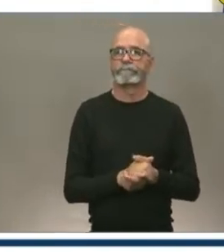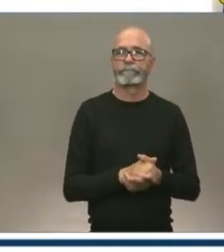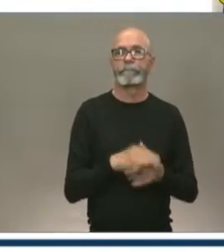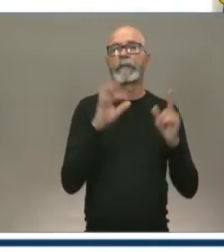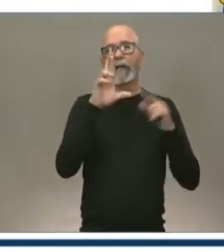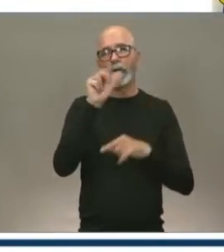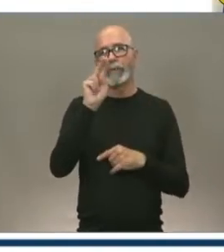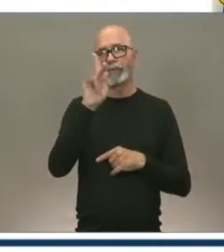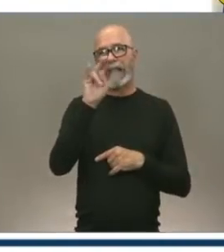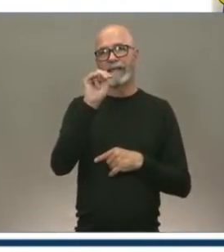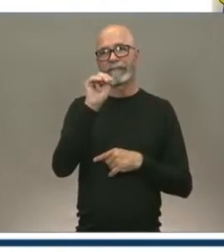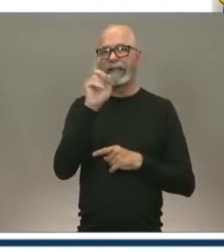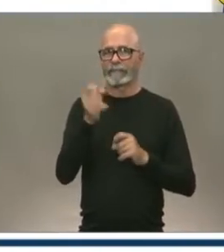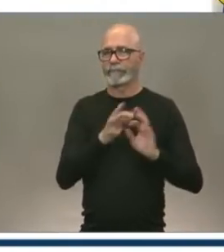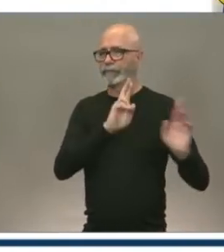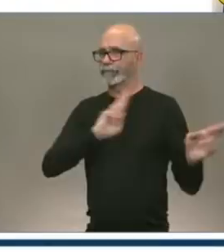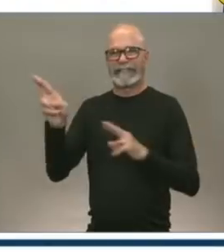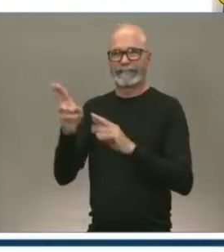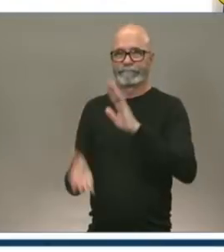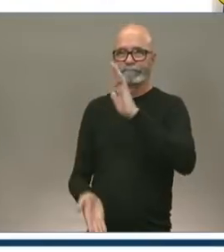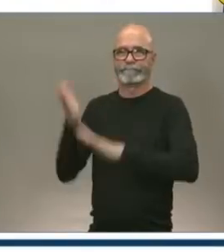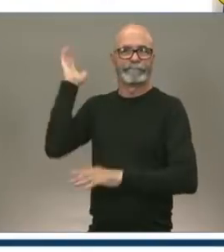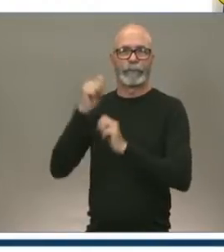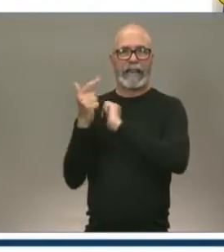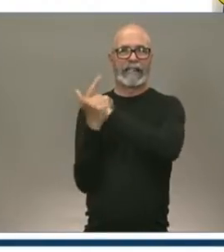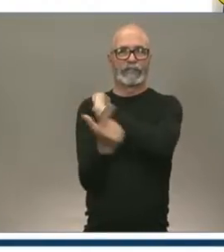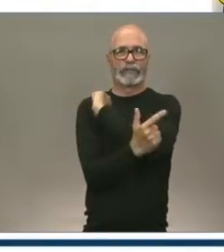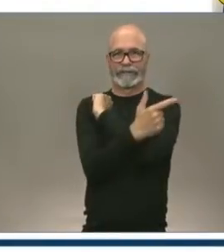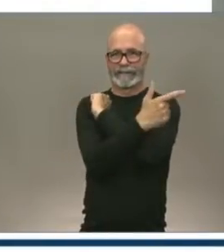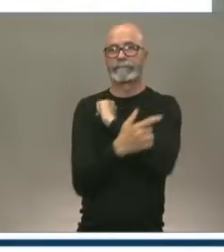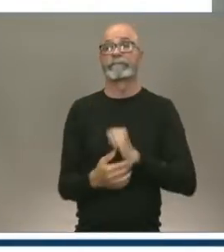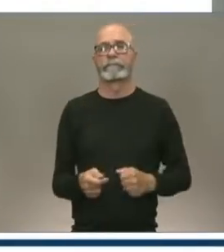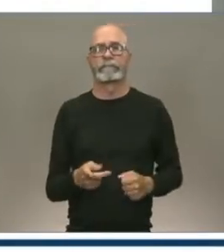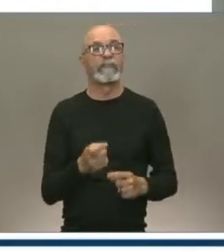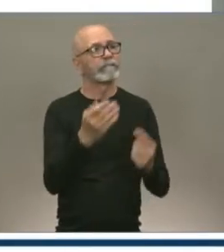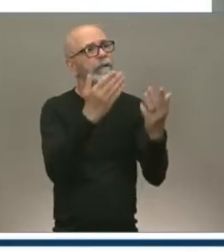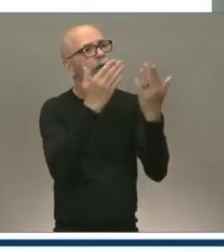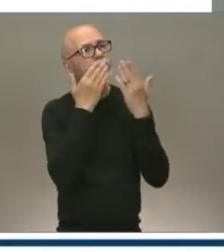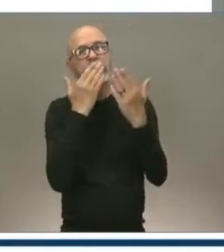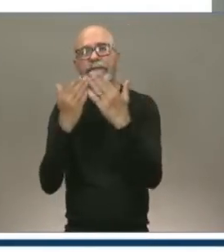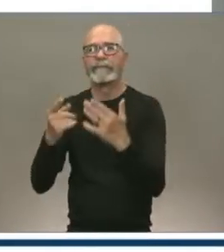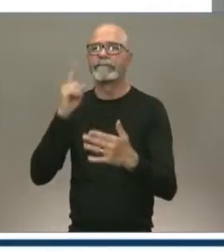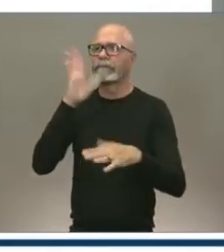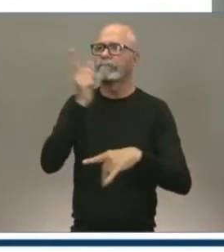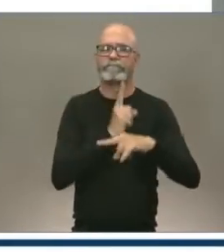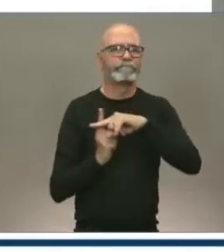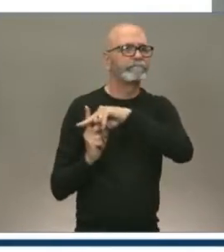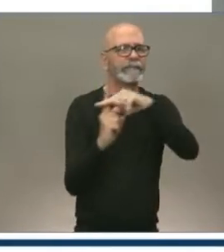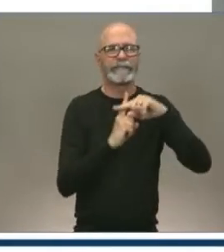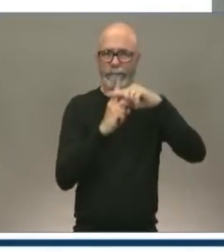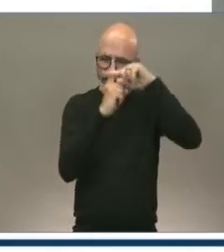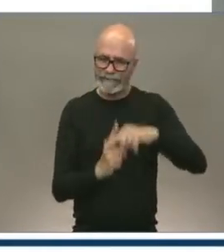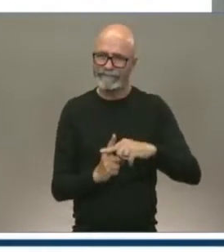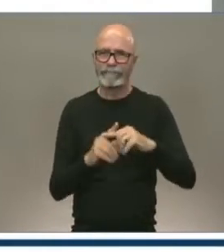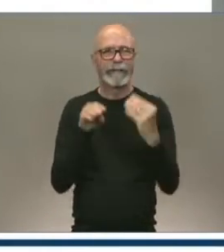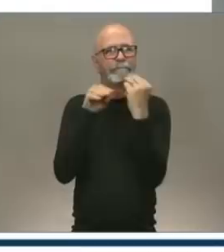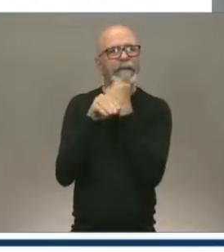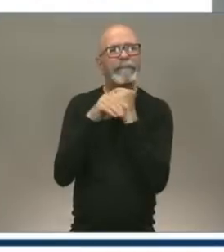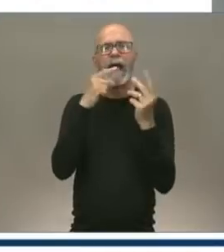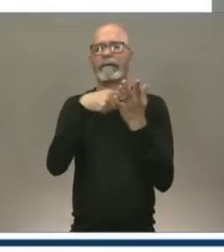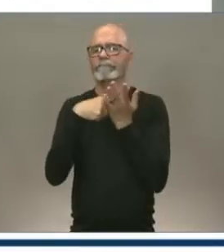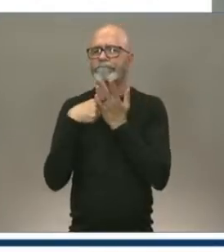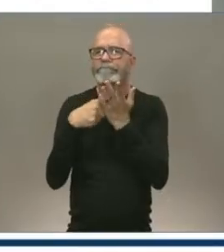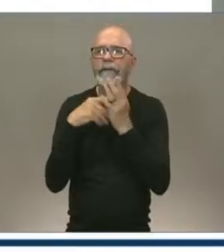ahead, Premier. Thank you. I continue to hear positive feedback about our vaccine clinics, how efficient they are, and how caring and